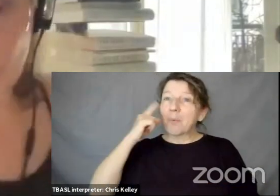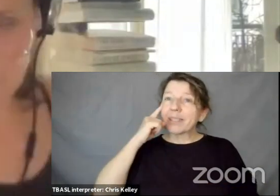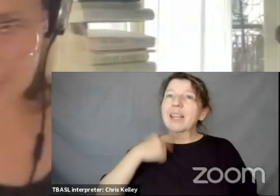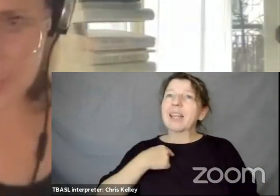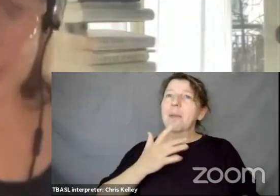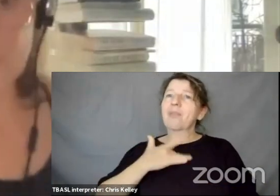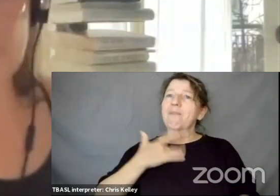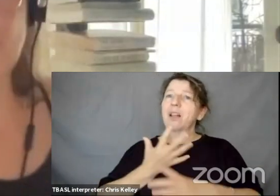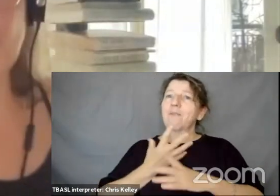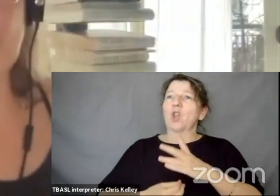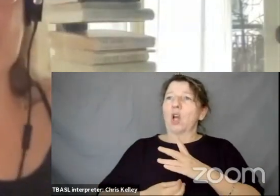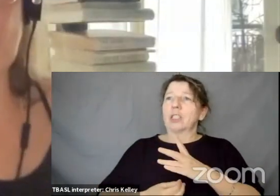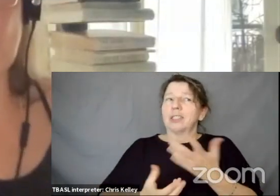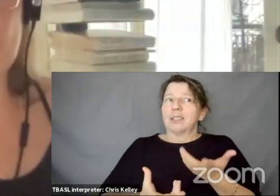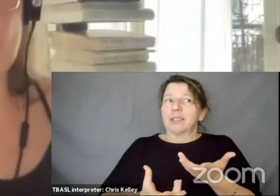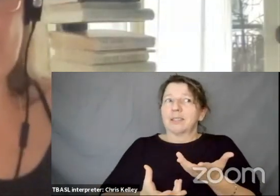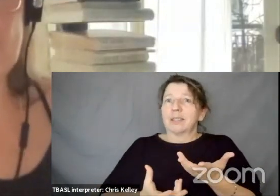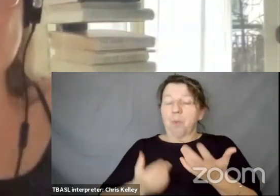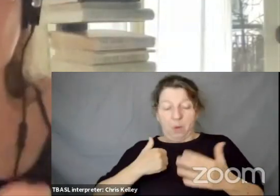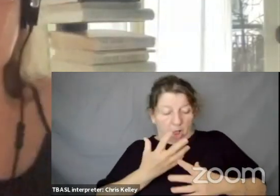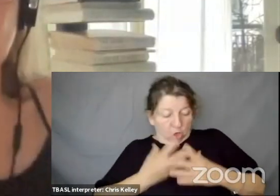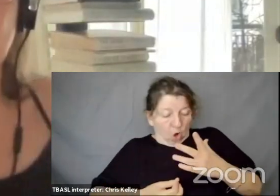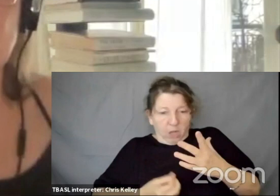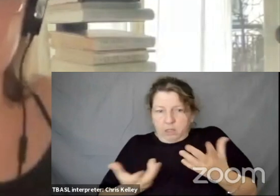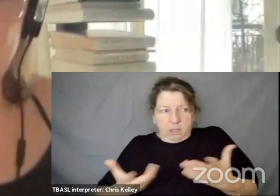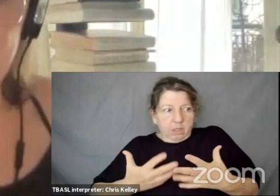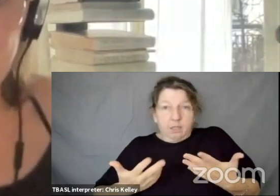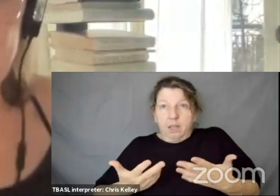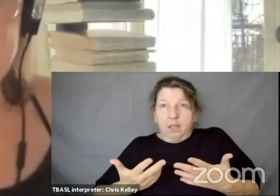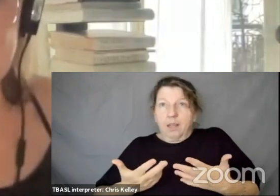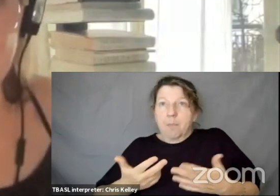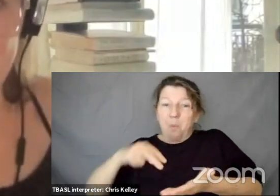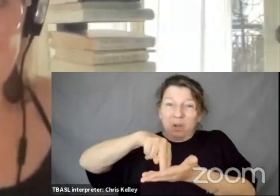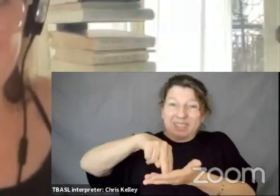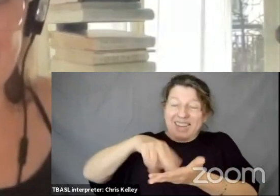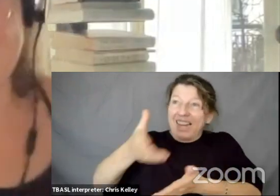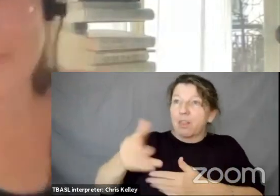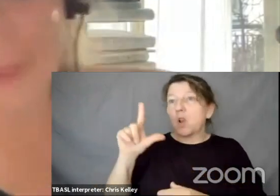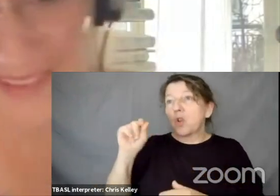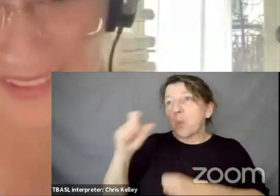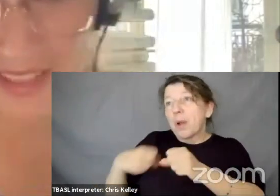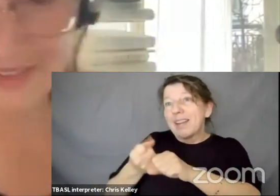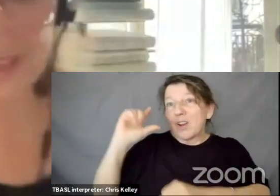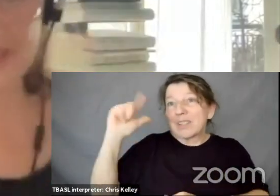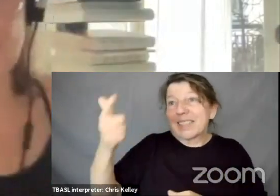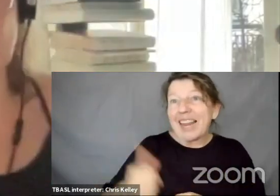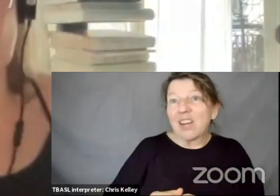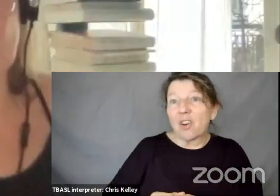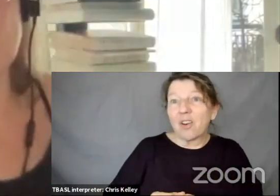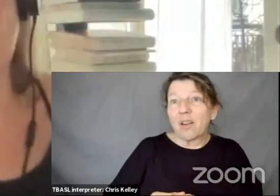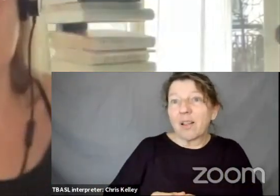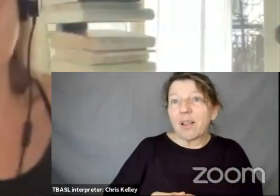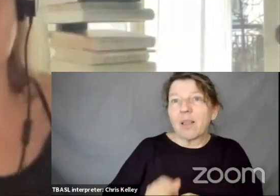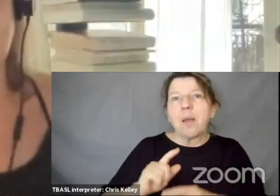at this moment 20 years later, that is 20 years later from this particular event, and I love